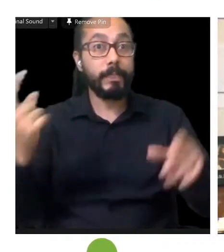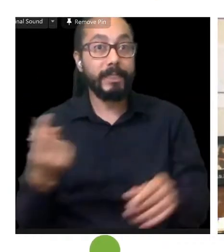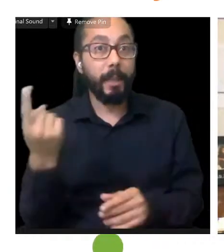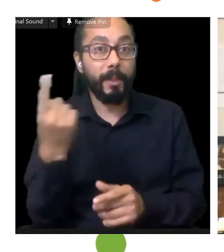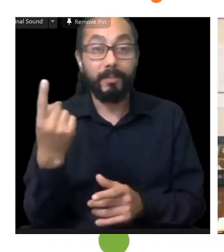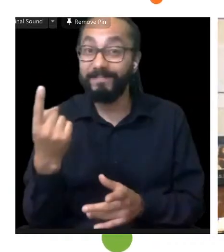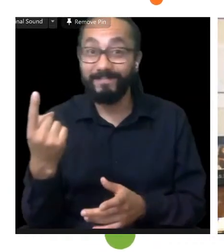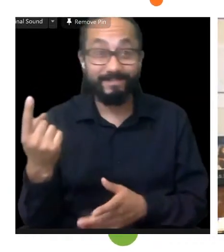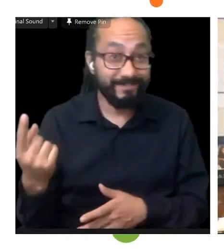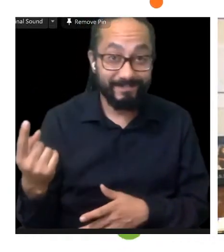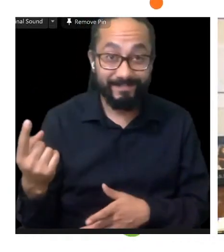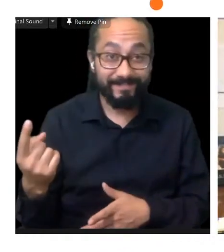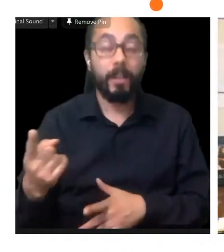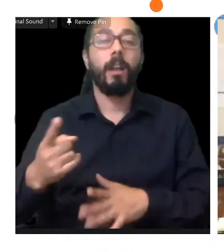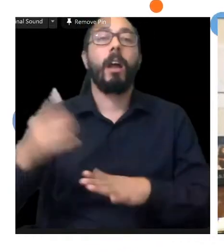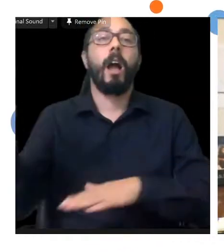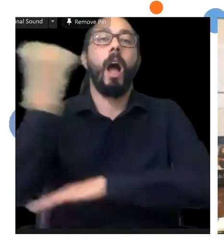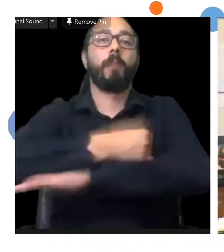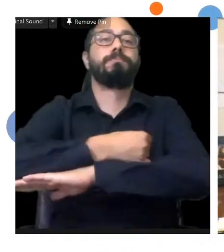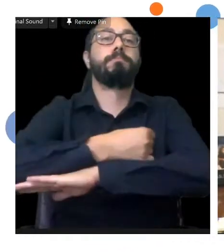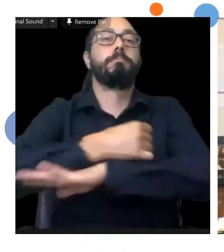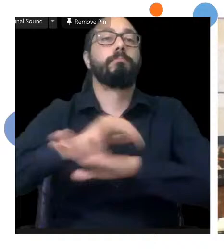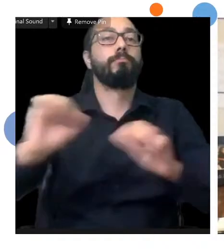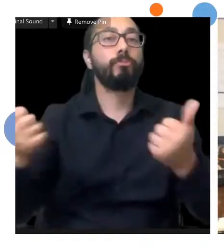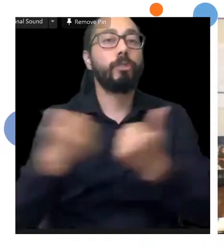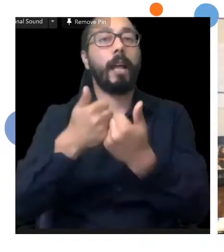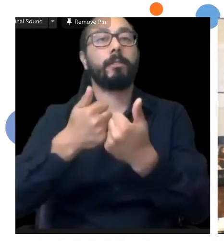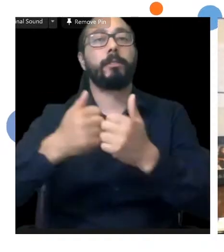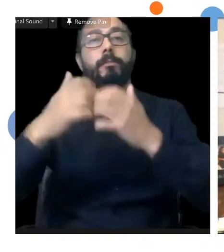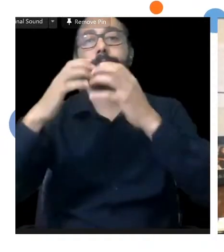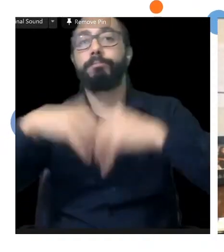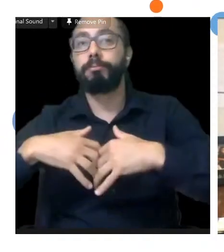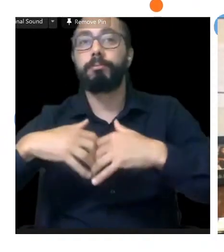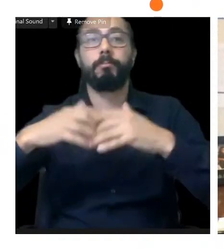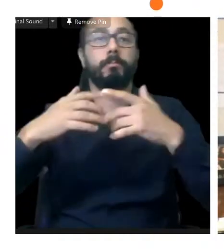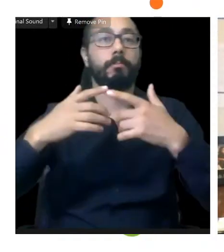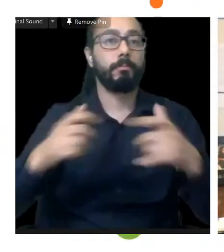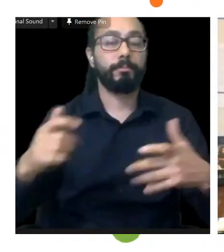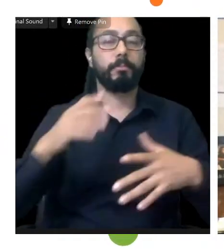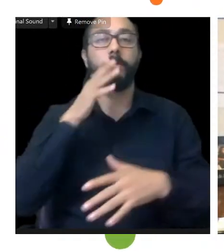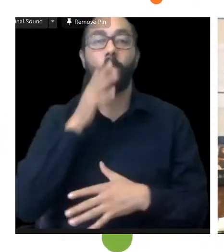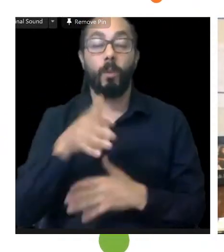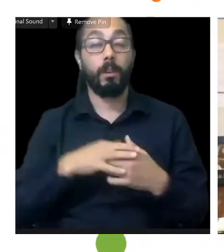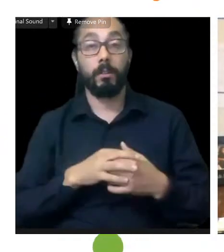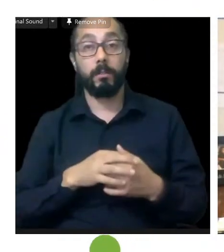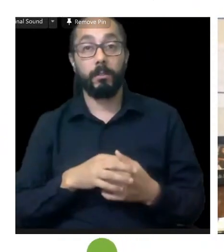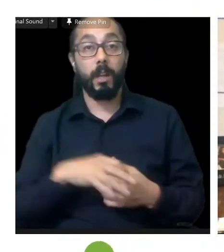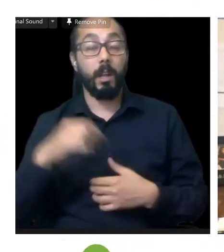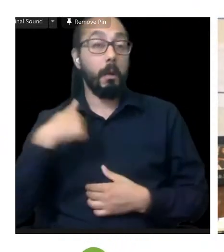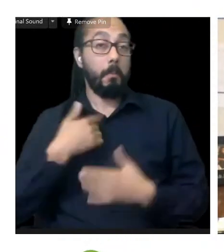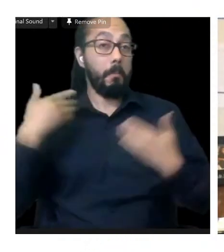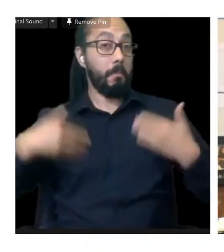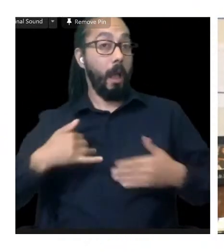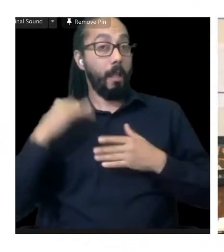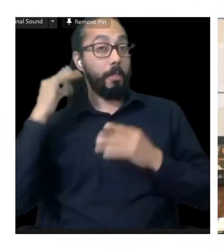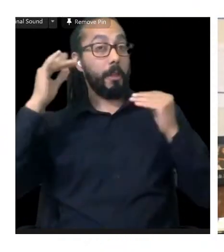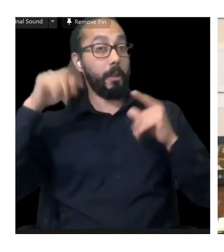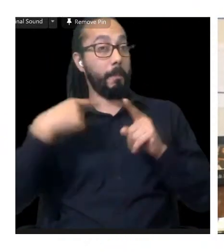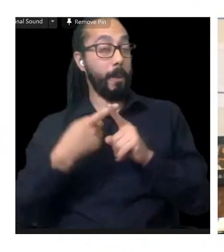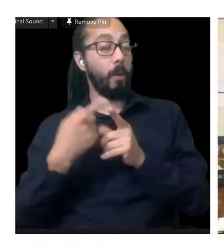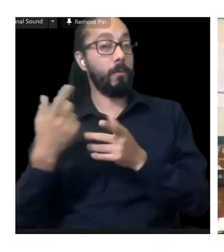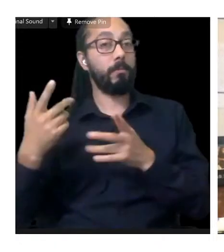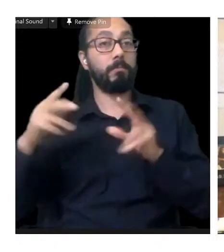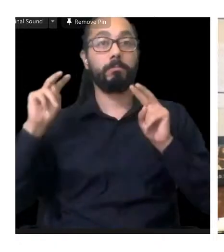may no longer exist. So I think about that. I think about potentially looking at what we've done